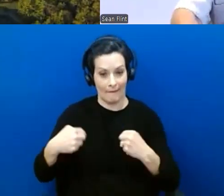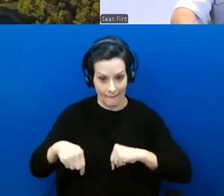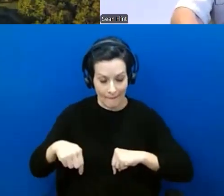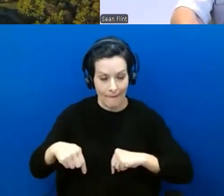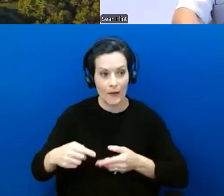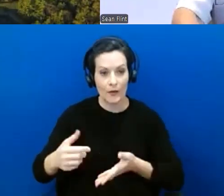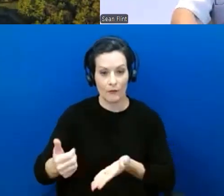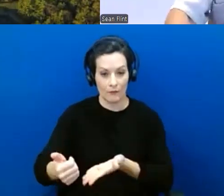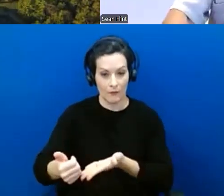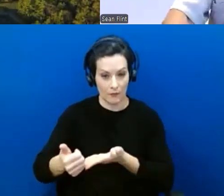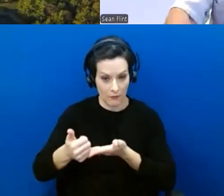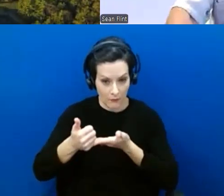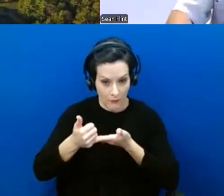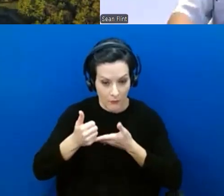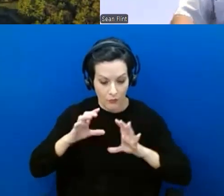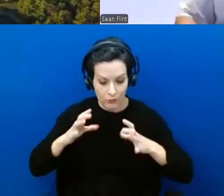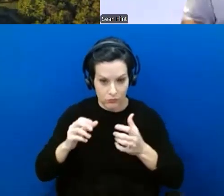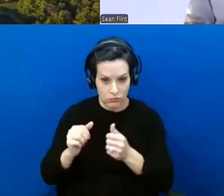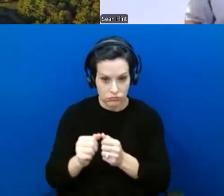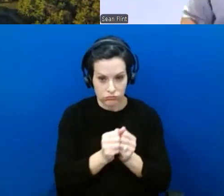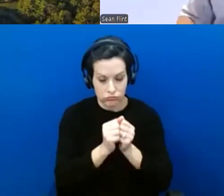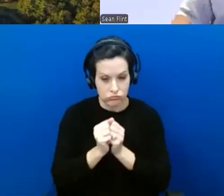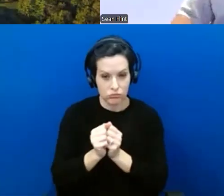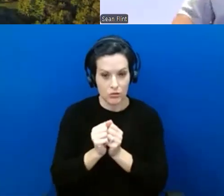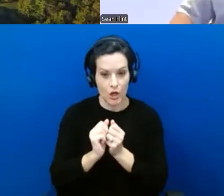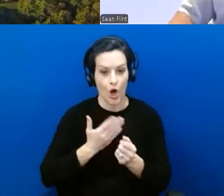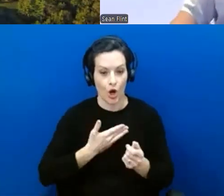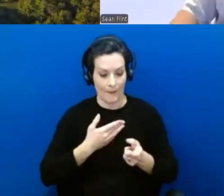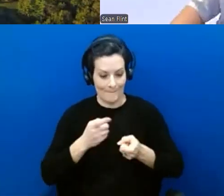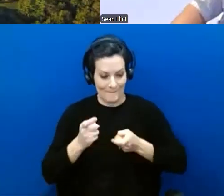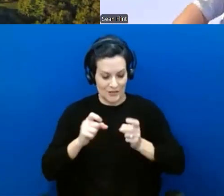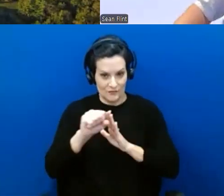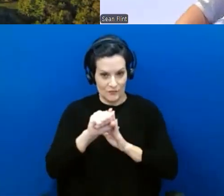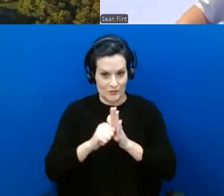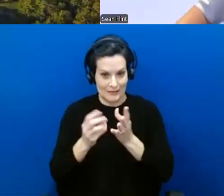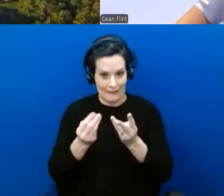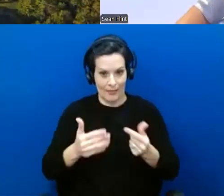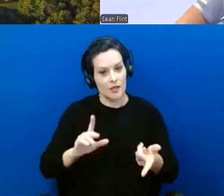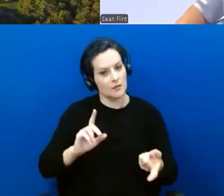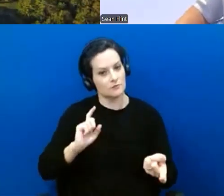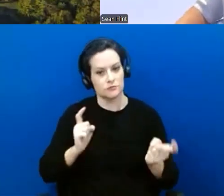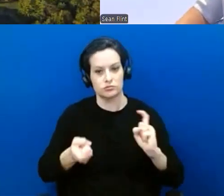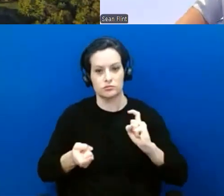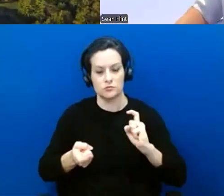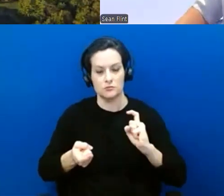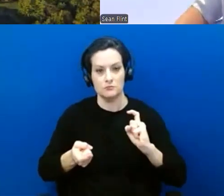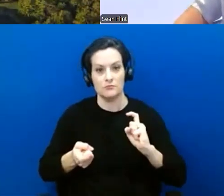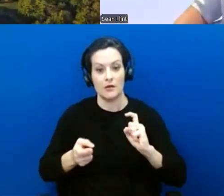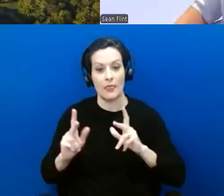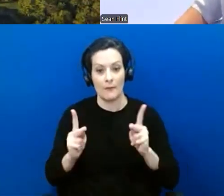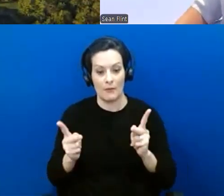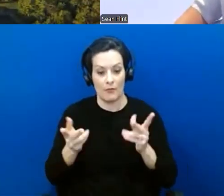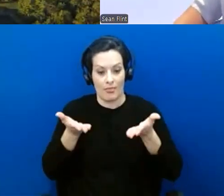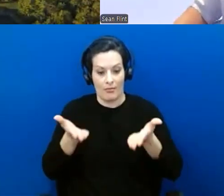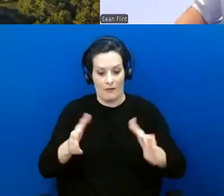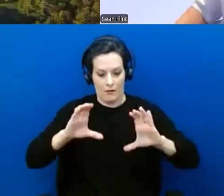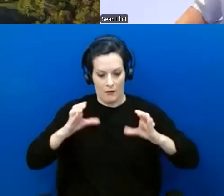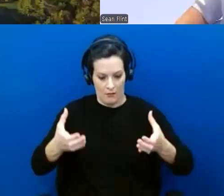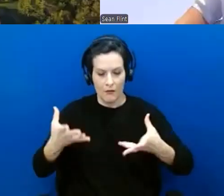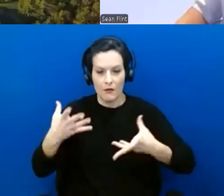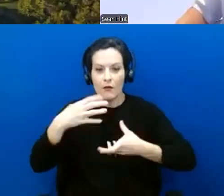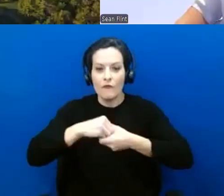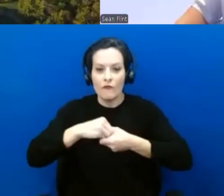changed how we managed our state forest land, because all those people were bought into this process